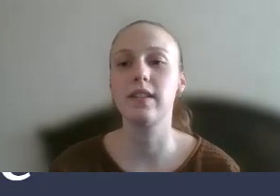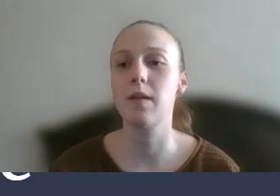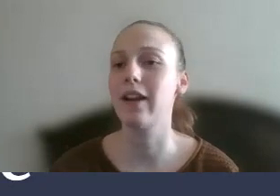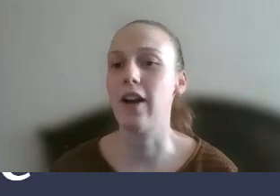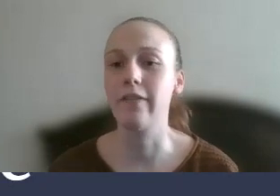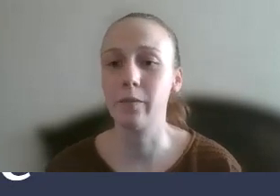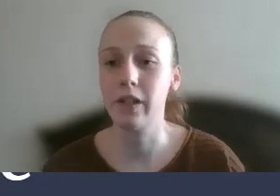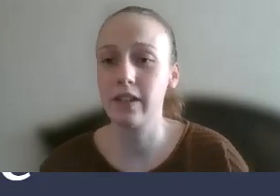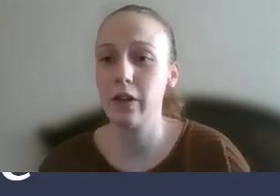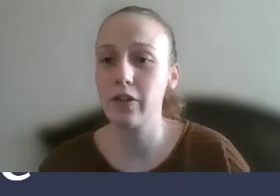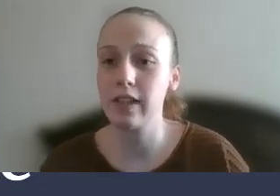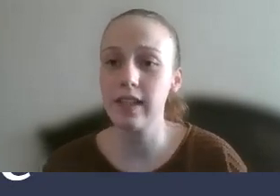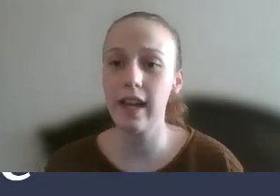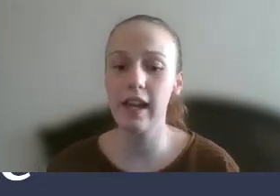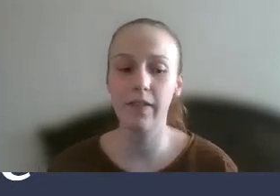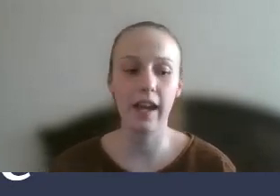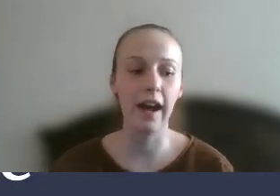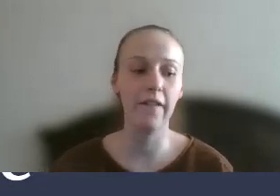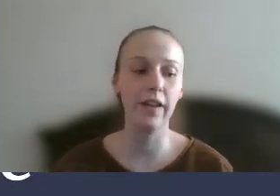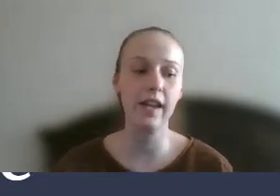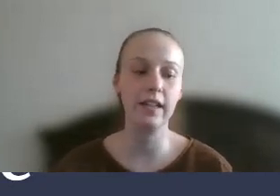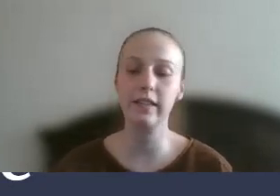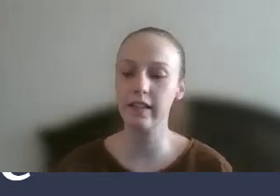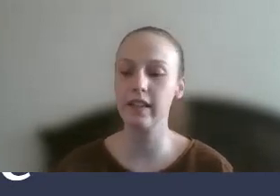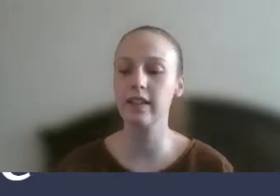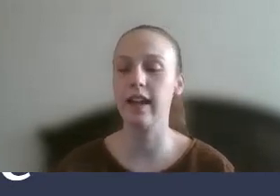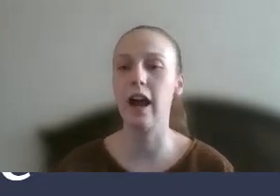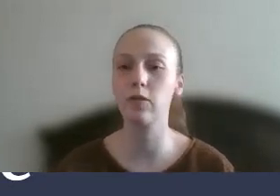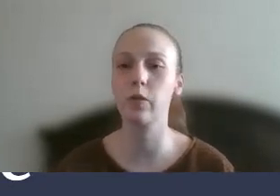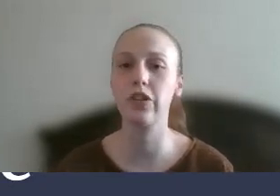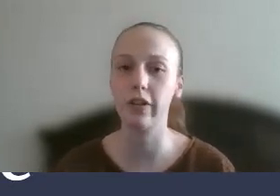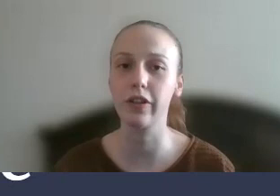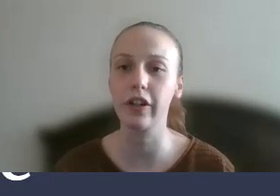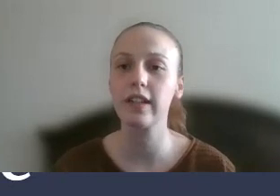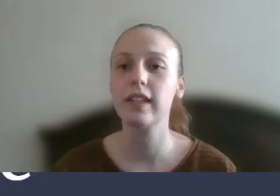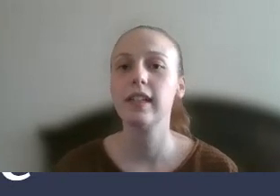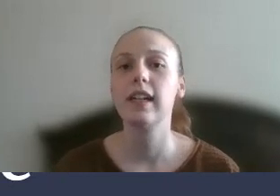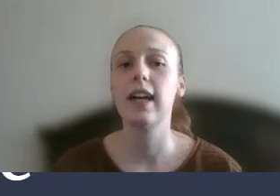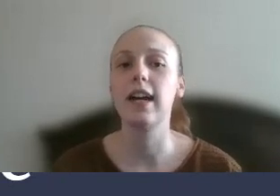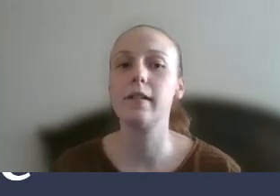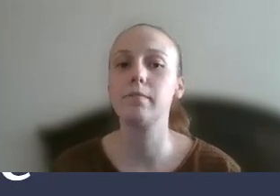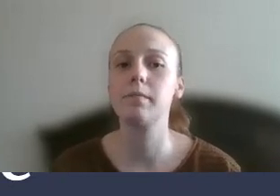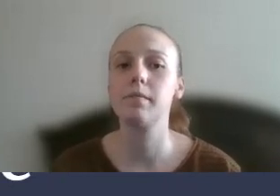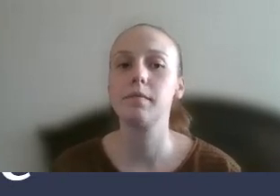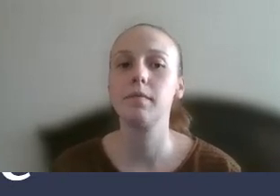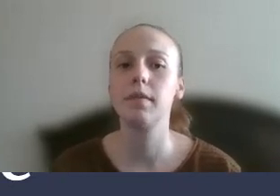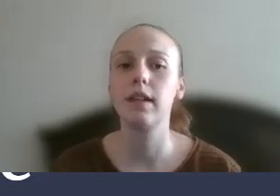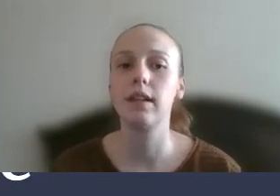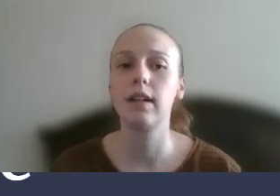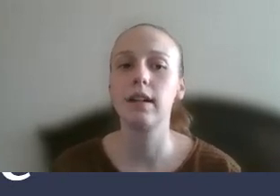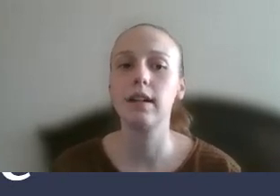just because they might not have some place to go during the day, if they have a consistent house or shelter at